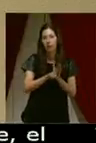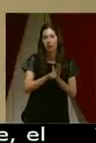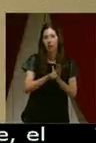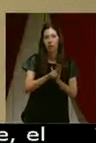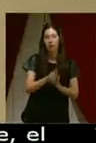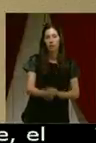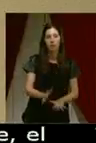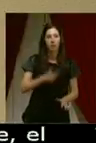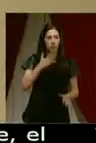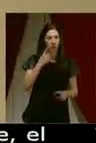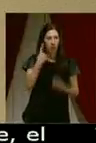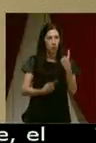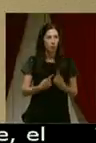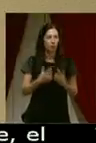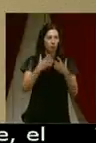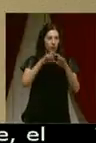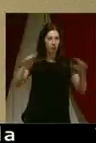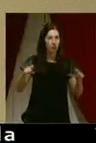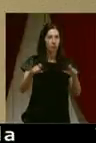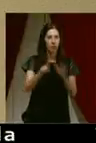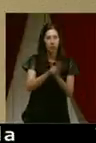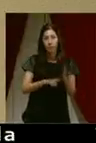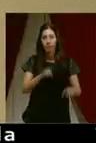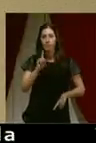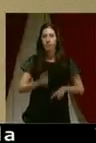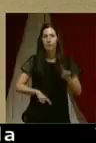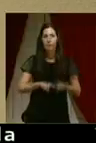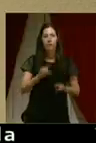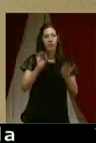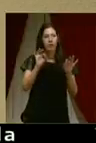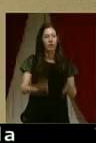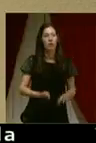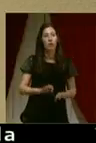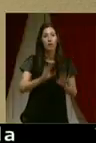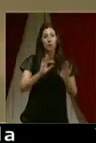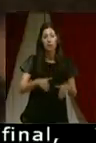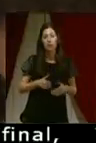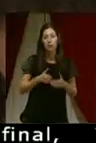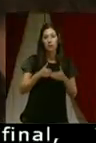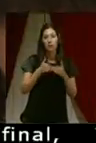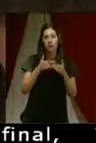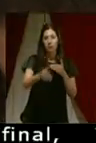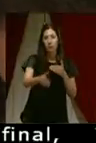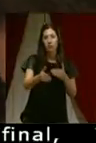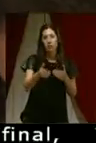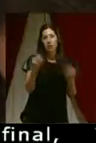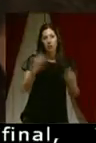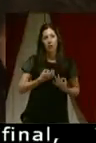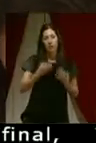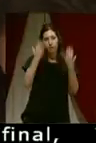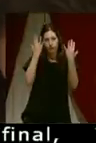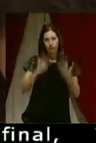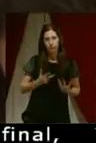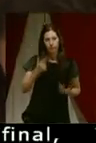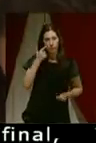that's something that we constantly see. Some manufacturers make step forward, some manufacturers